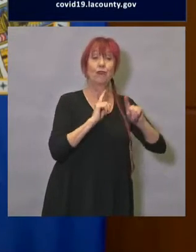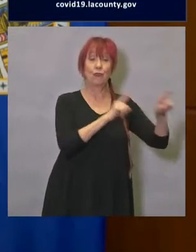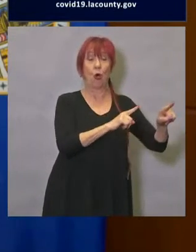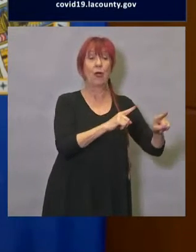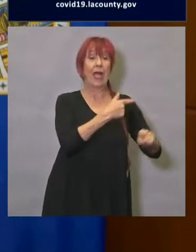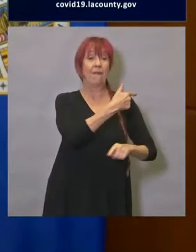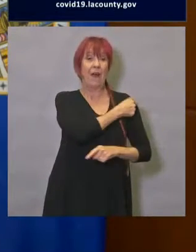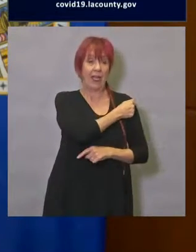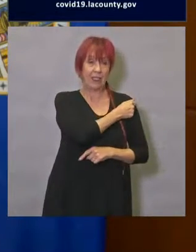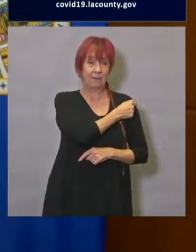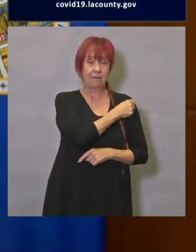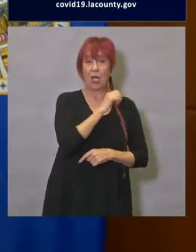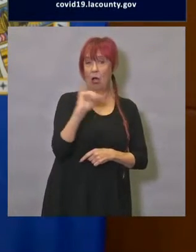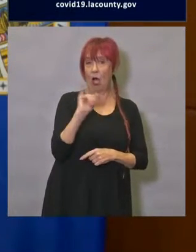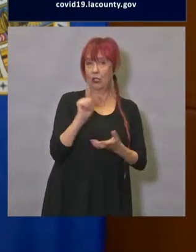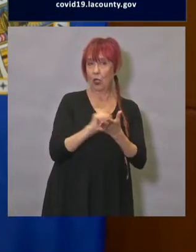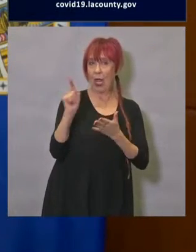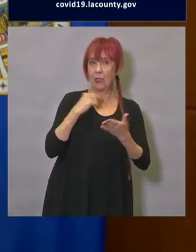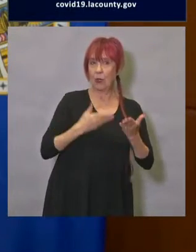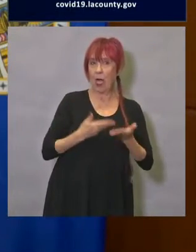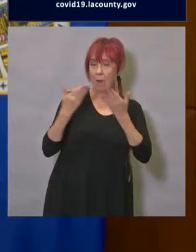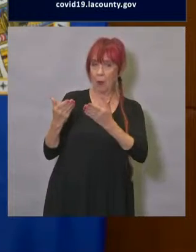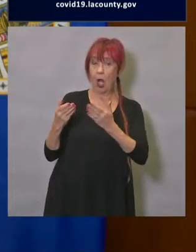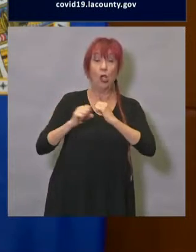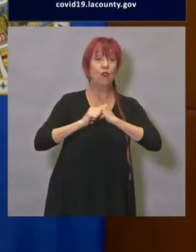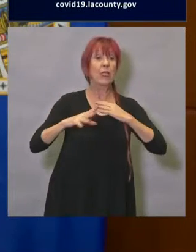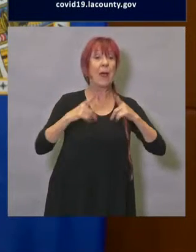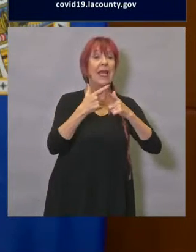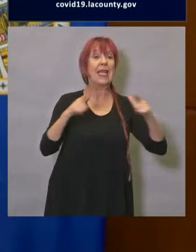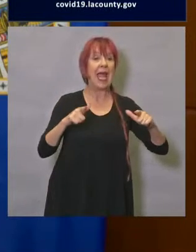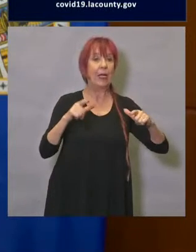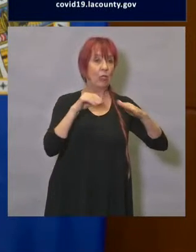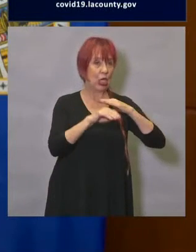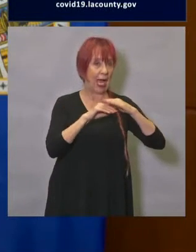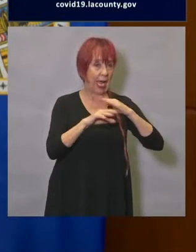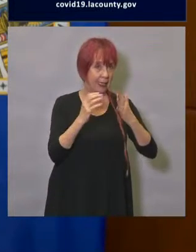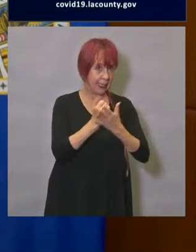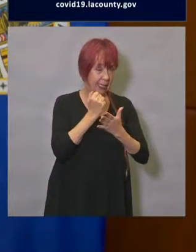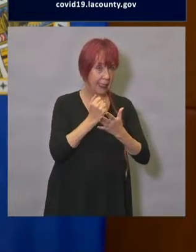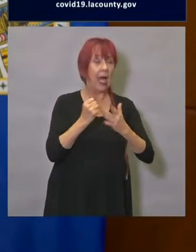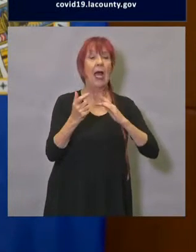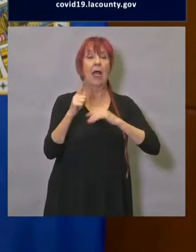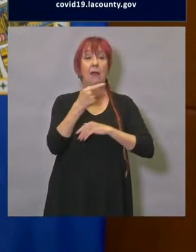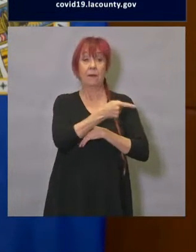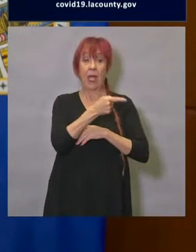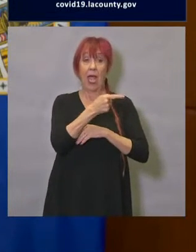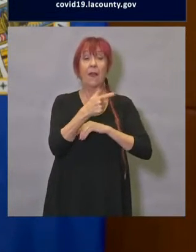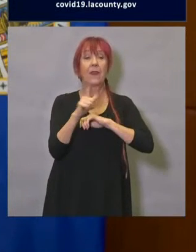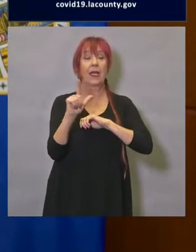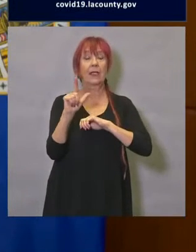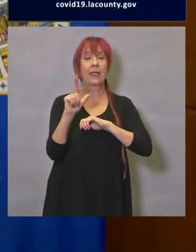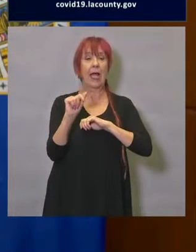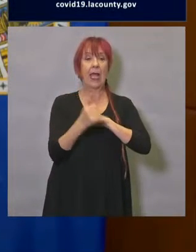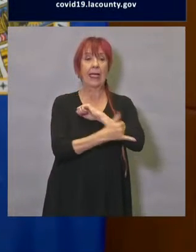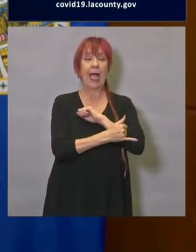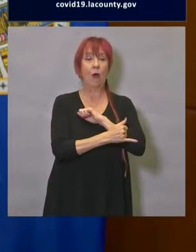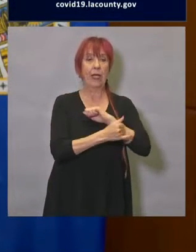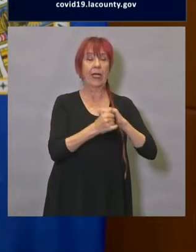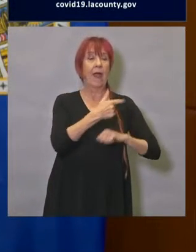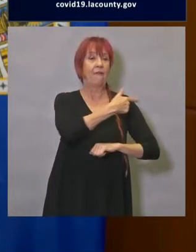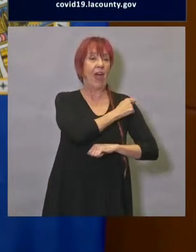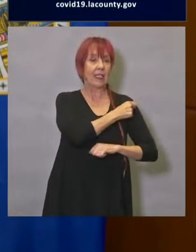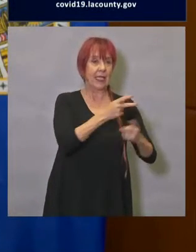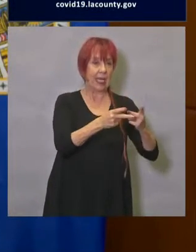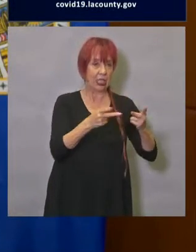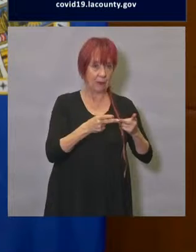a motion that I had last week to expand language access at our county-run vaccination sites, and we'll